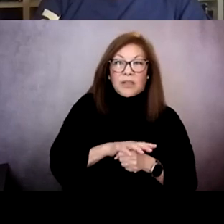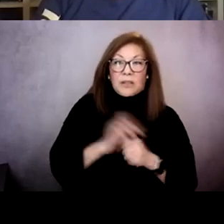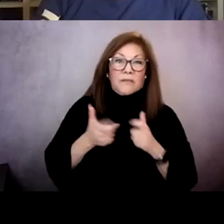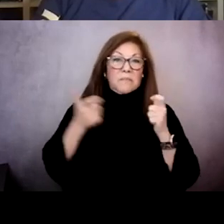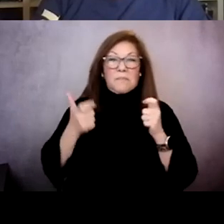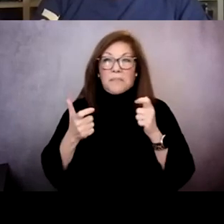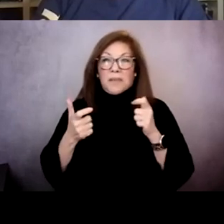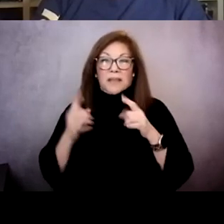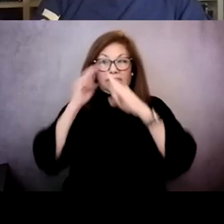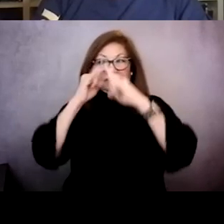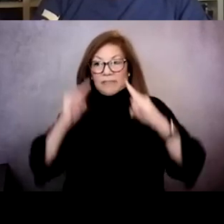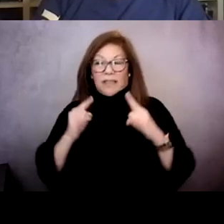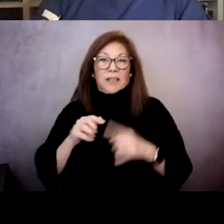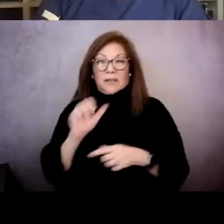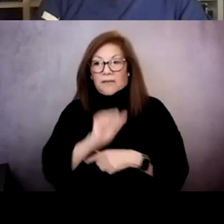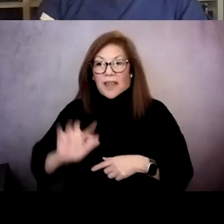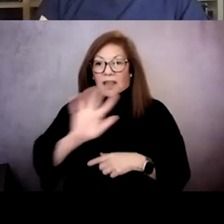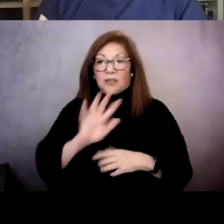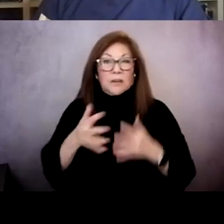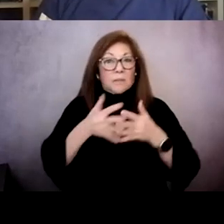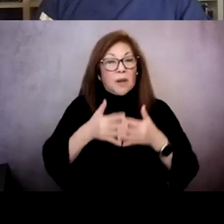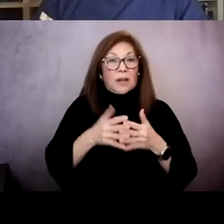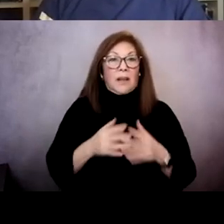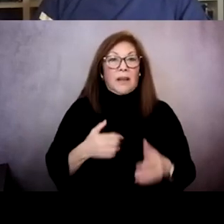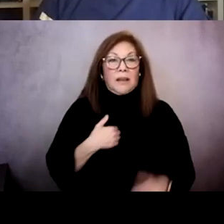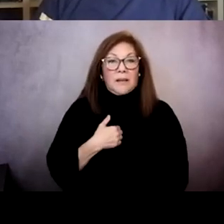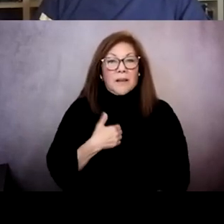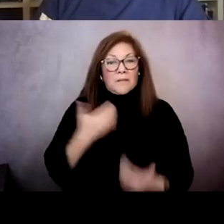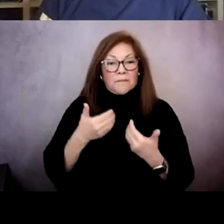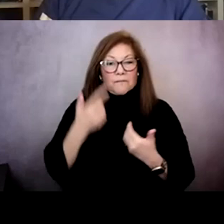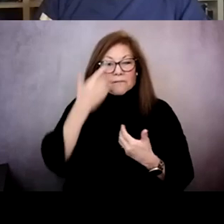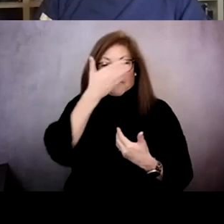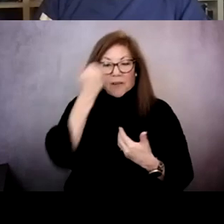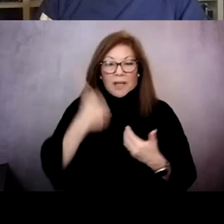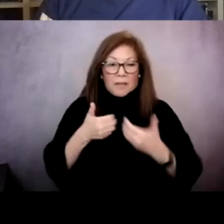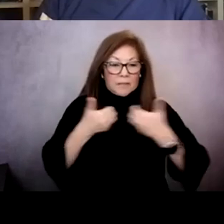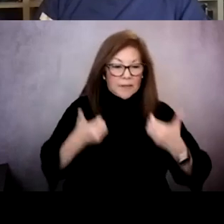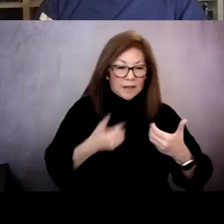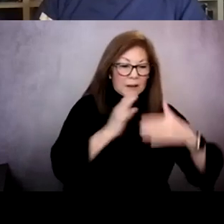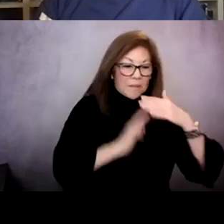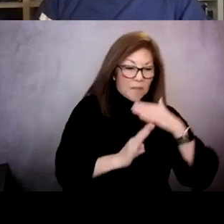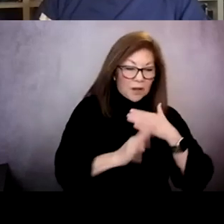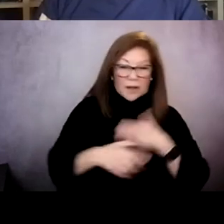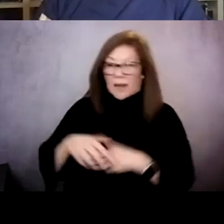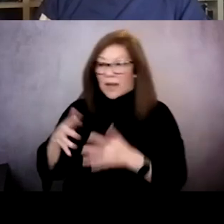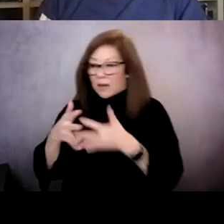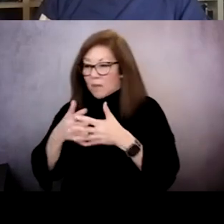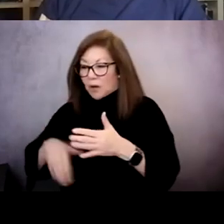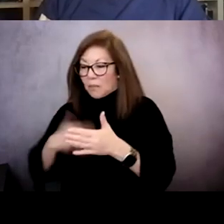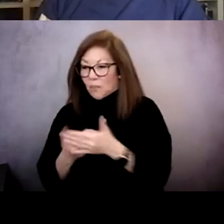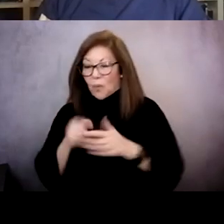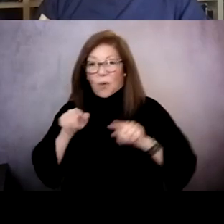of Asian America, like even forgetting the split between kind of immigrant and American born, I mean,